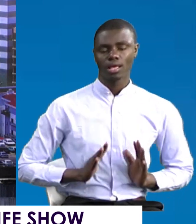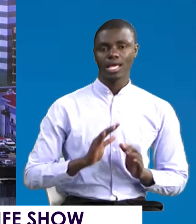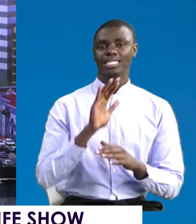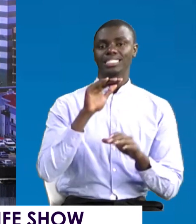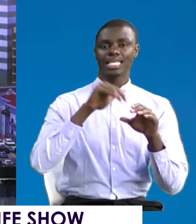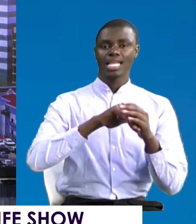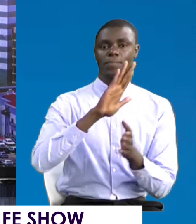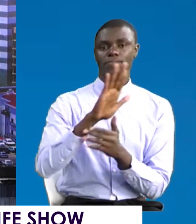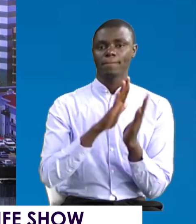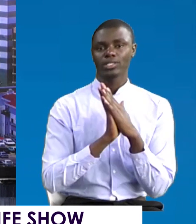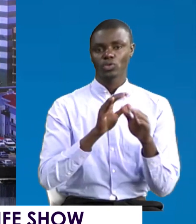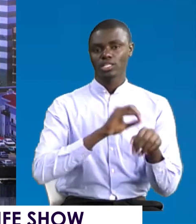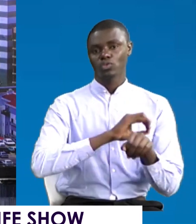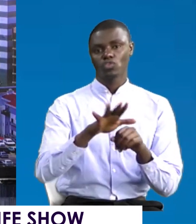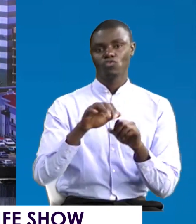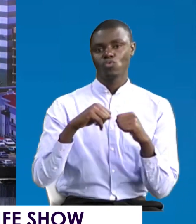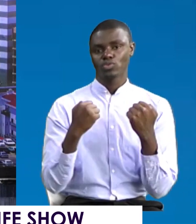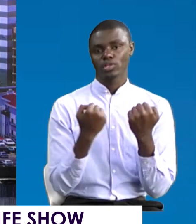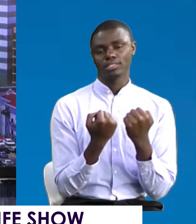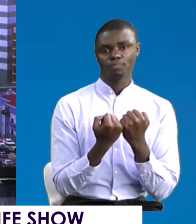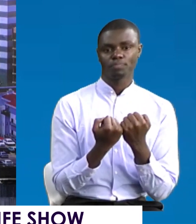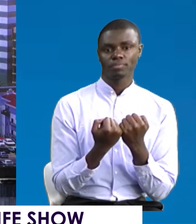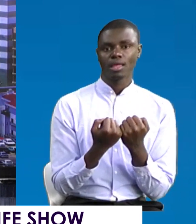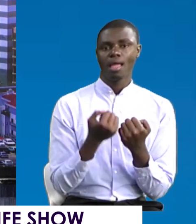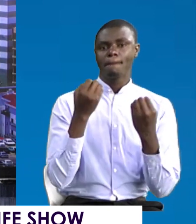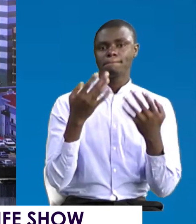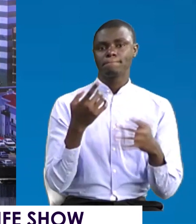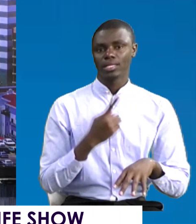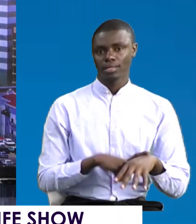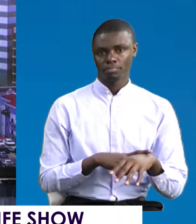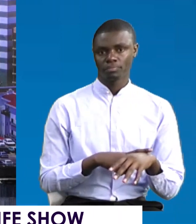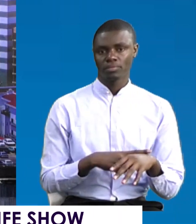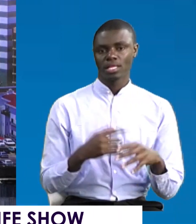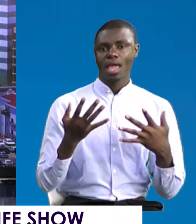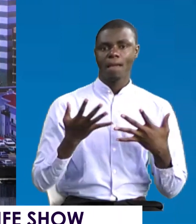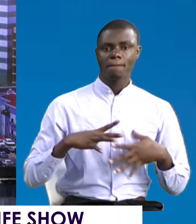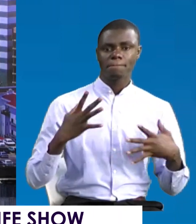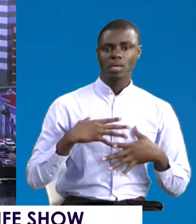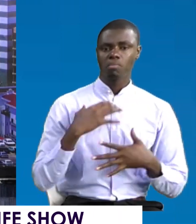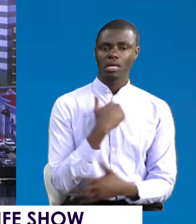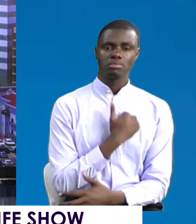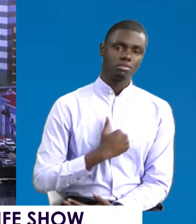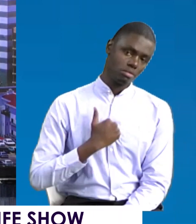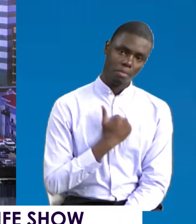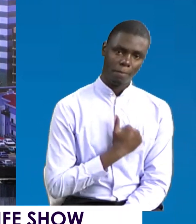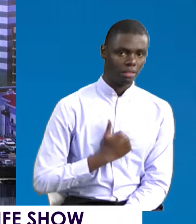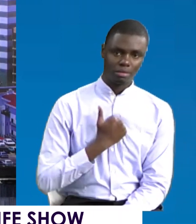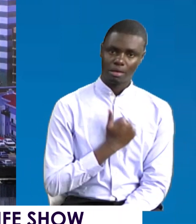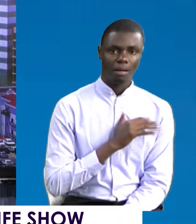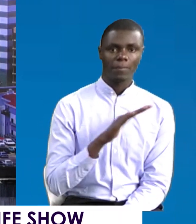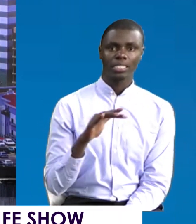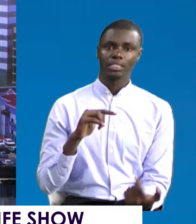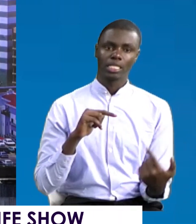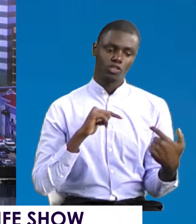your story that you influence a society. Many times, people are sympathetic to